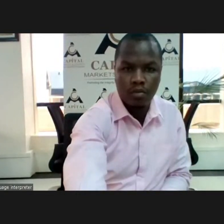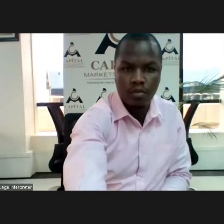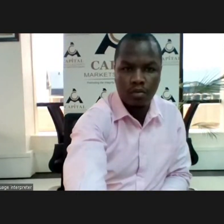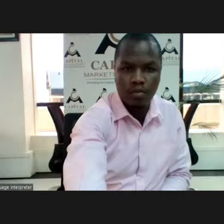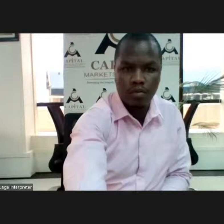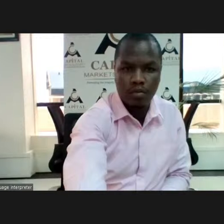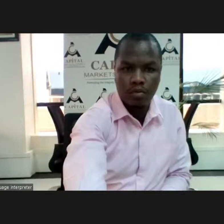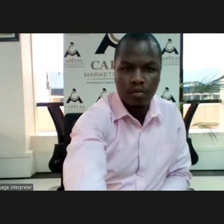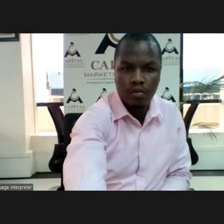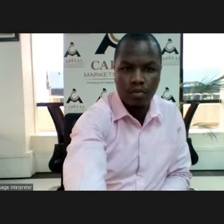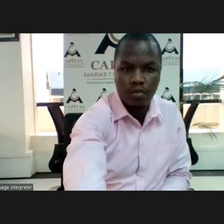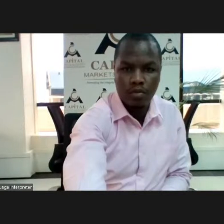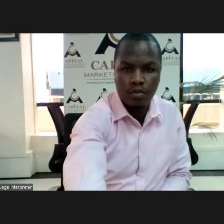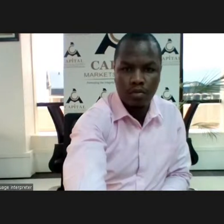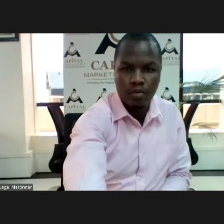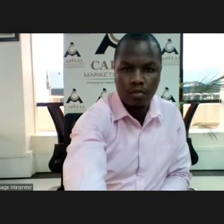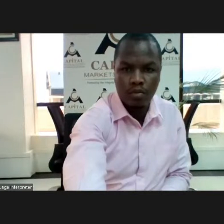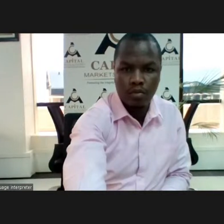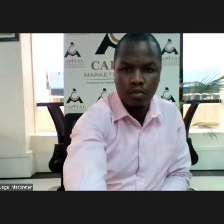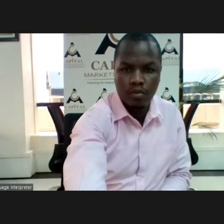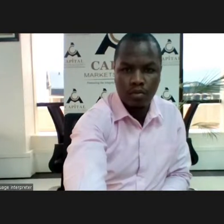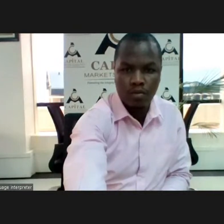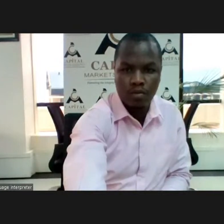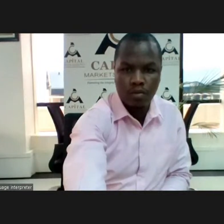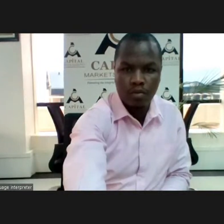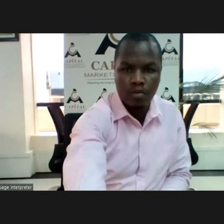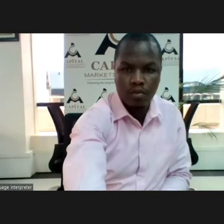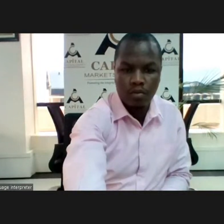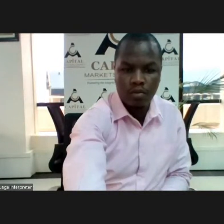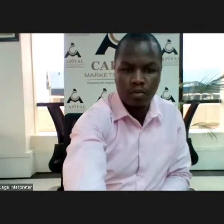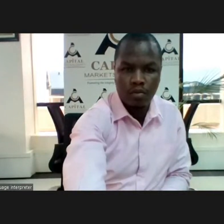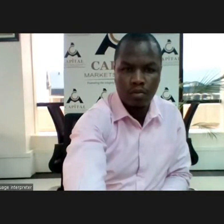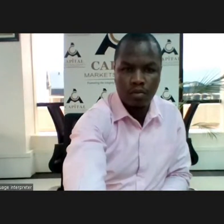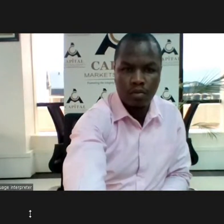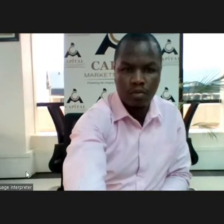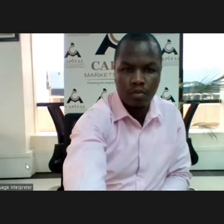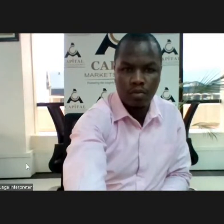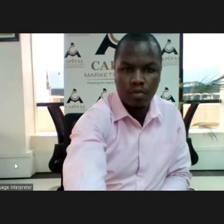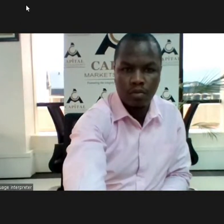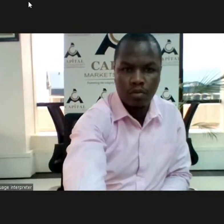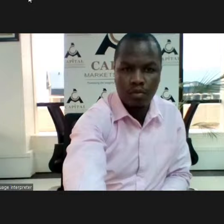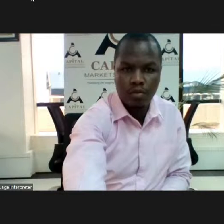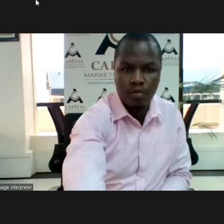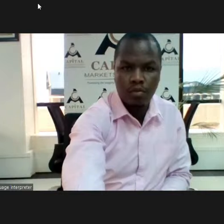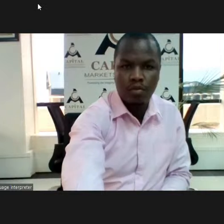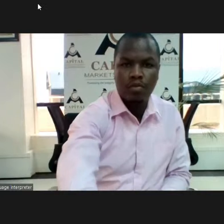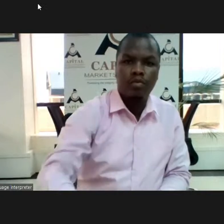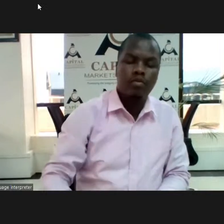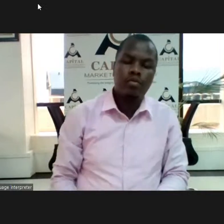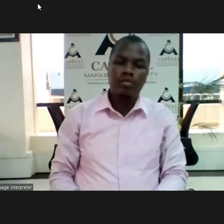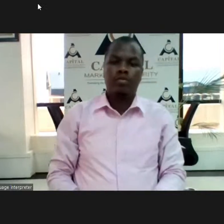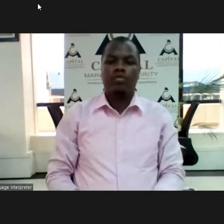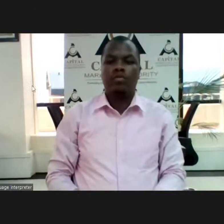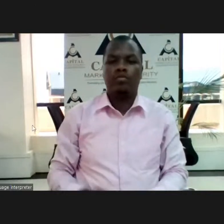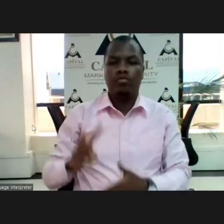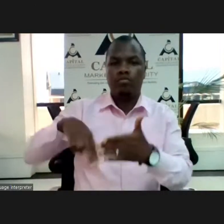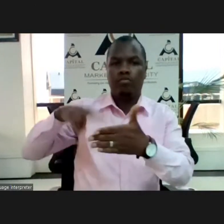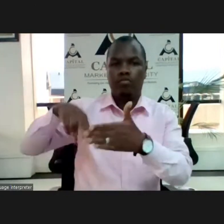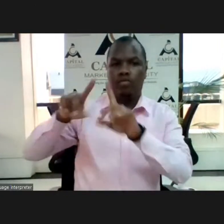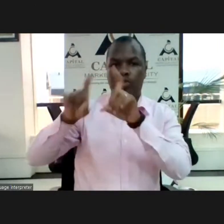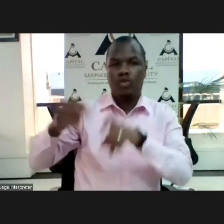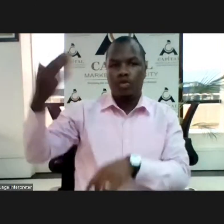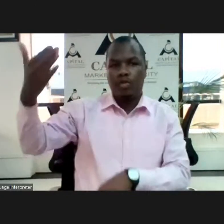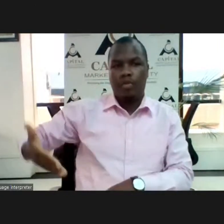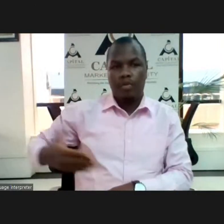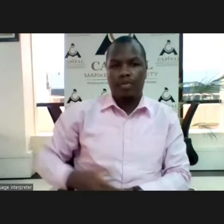interest you most? So you can list either is it real estate, shares, bonds, collective investment schemes, derivatives, technology innovations,